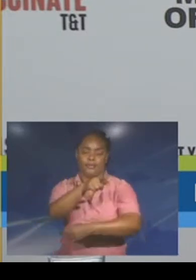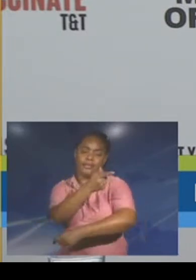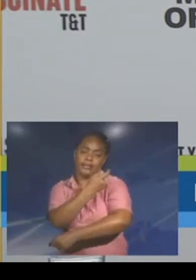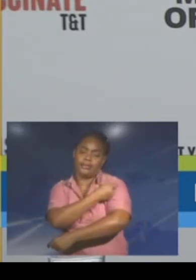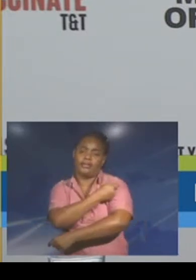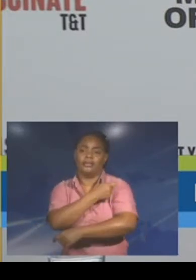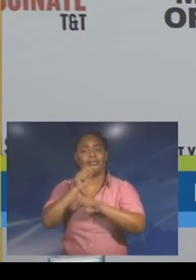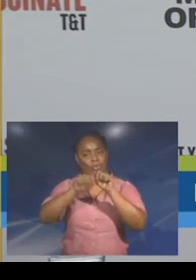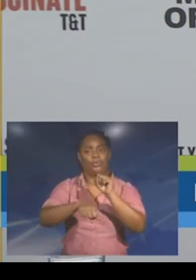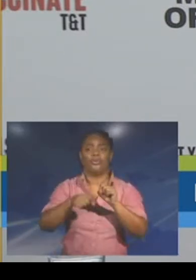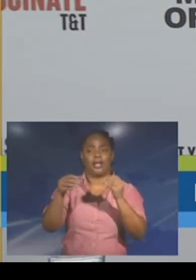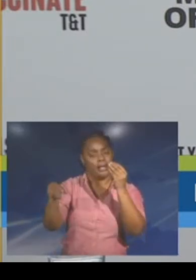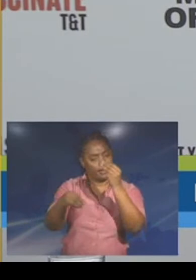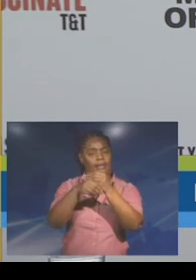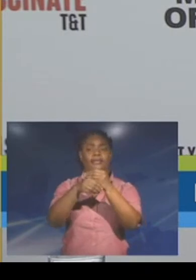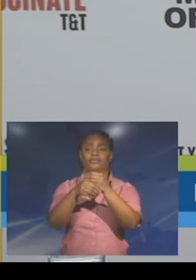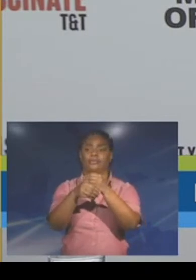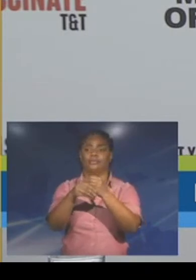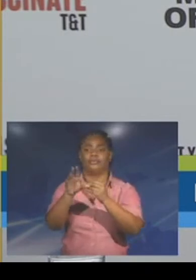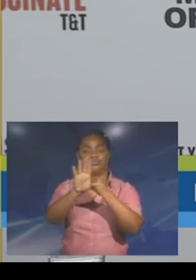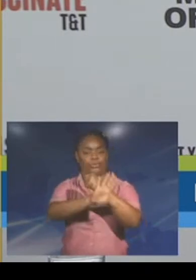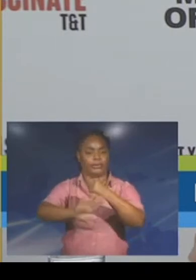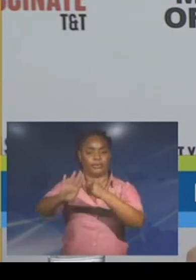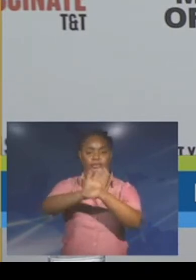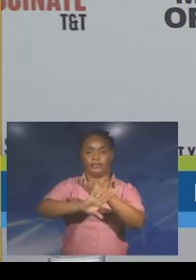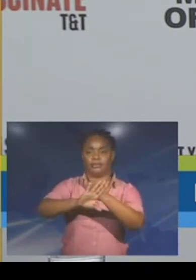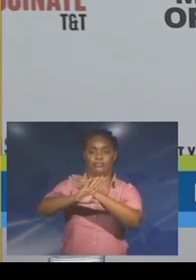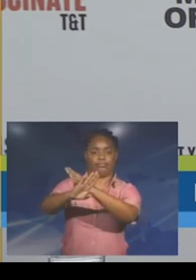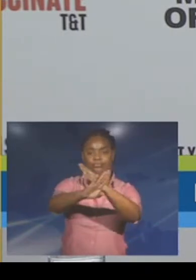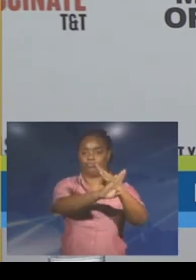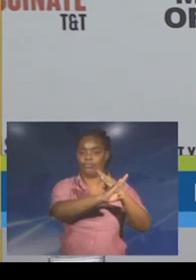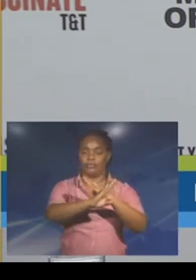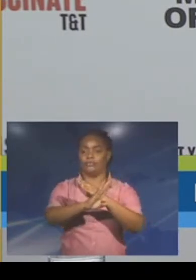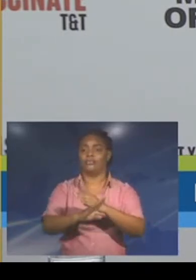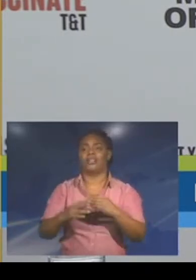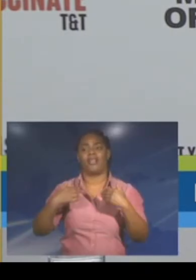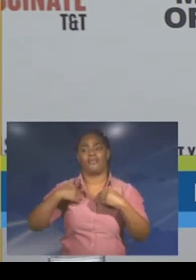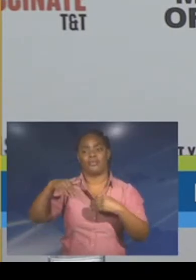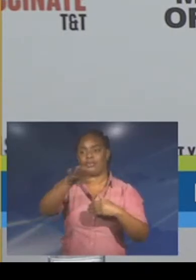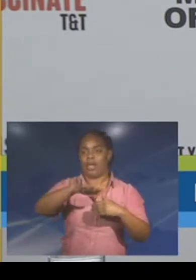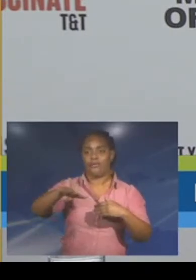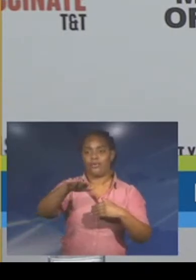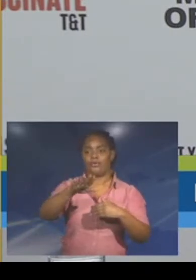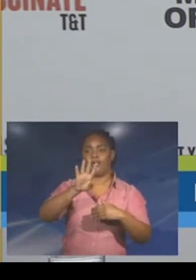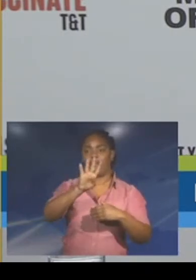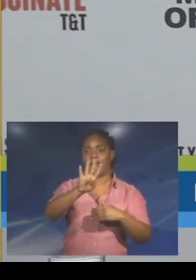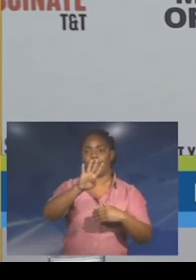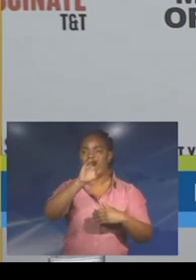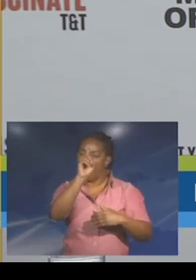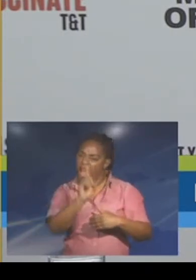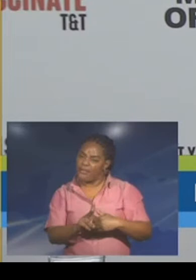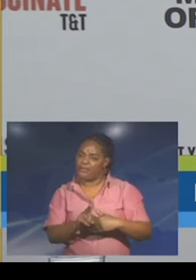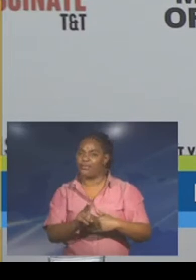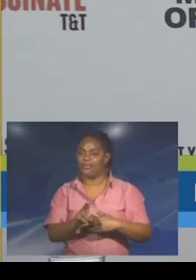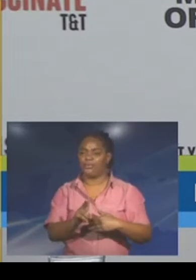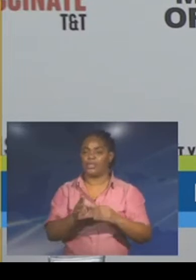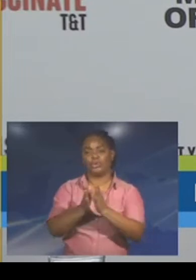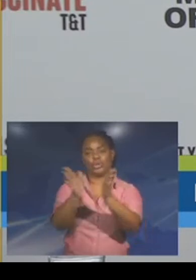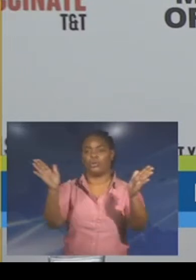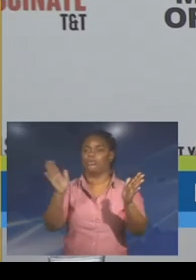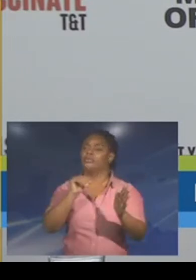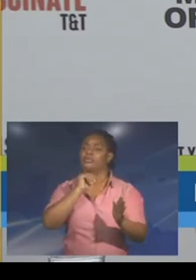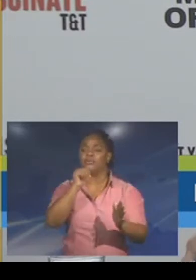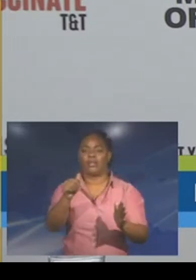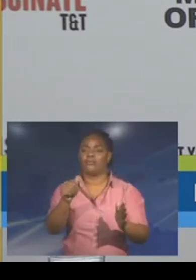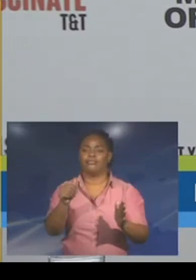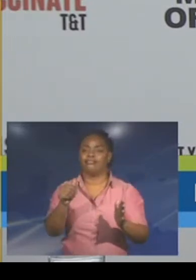of the population is not vaccinated. And when those masks come off, the unvaccinated will be